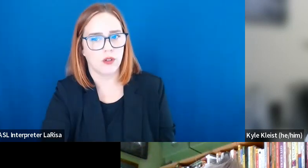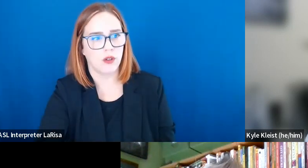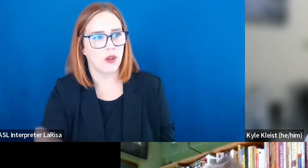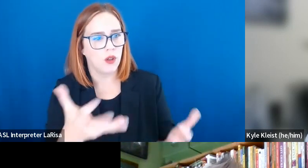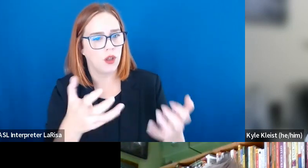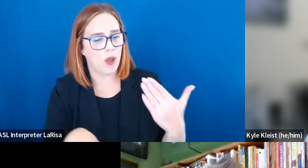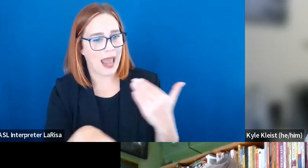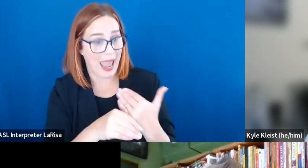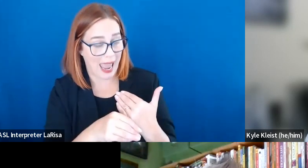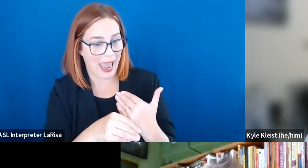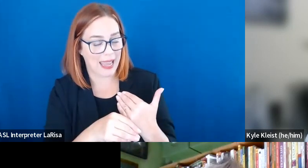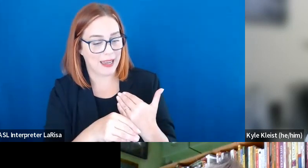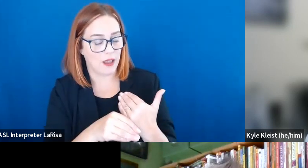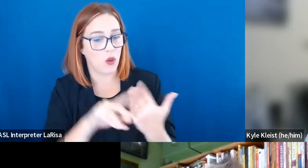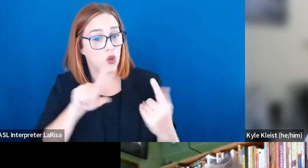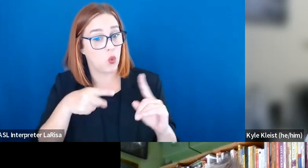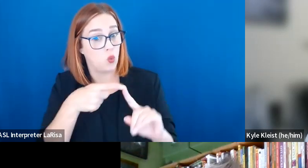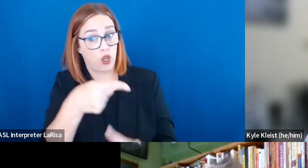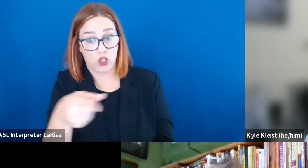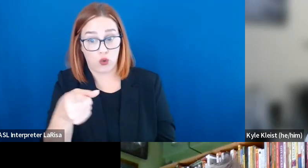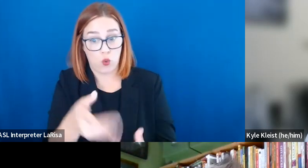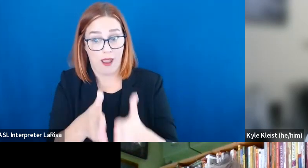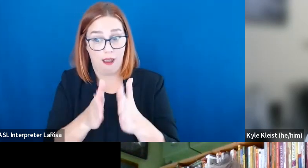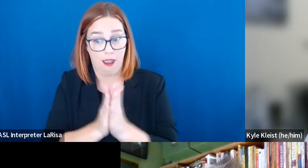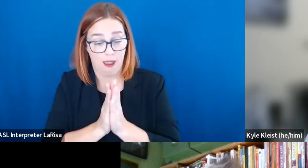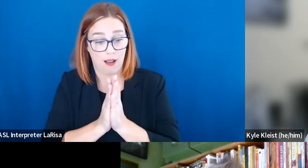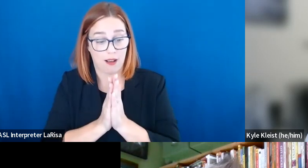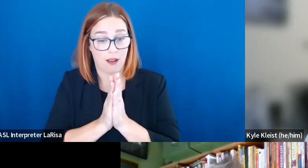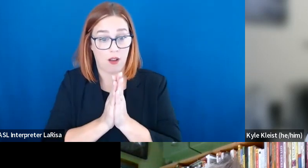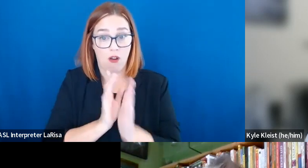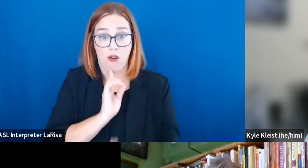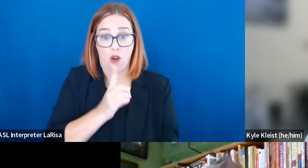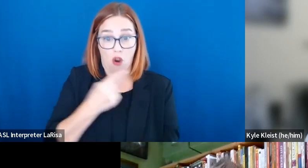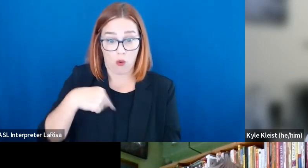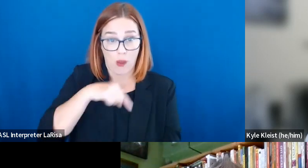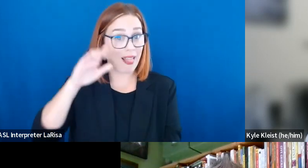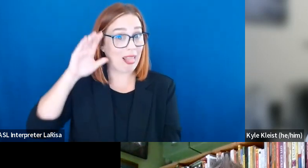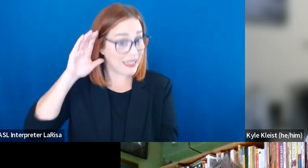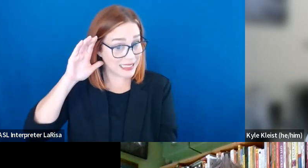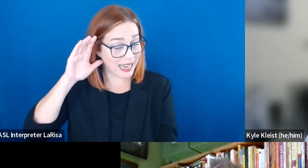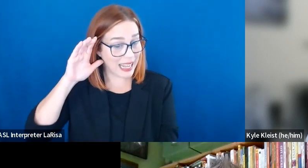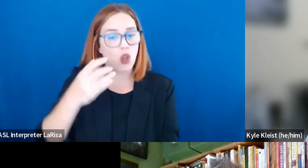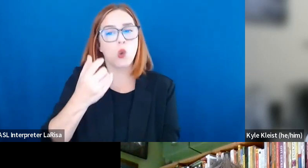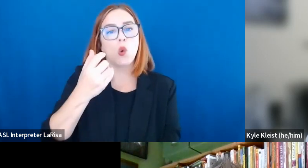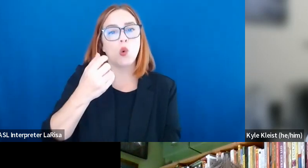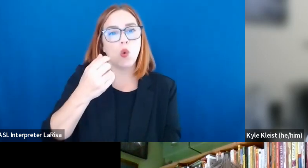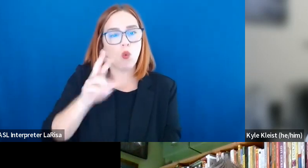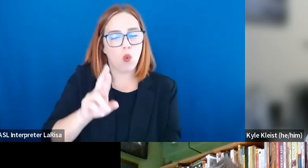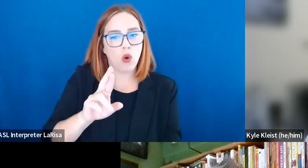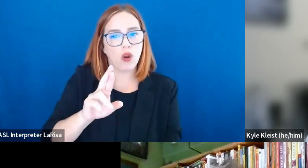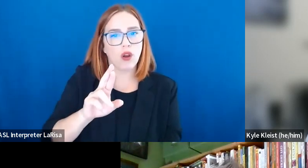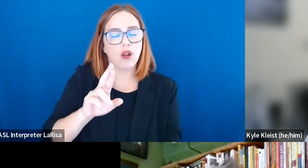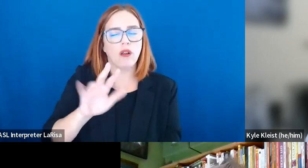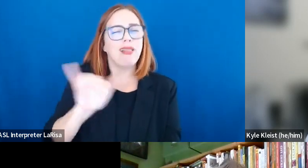to the piece about when you guys asked about, are we listening, or are we listening to really hear